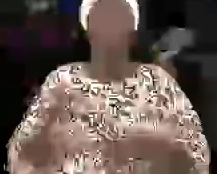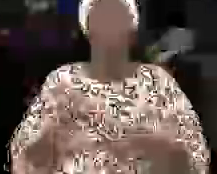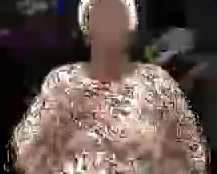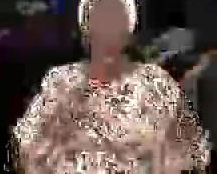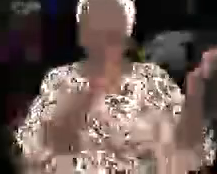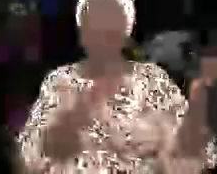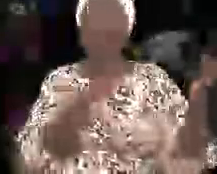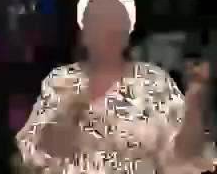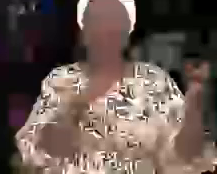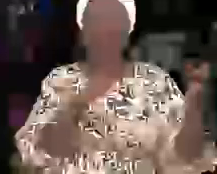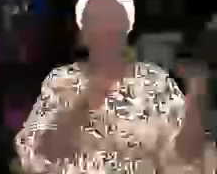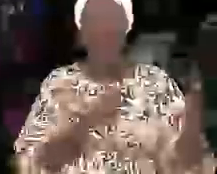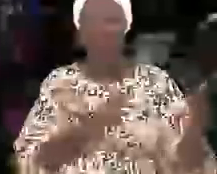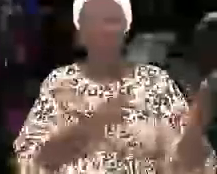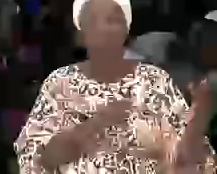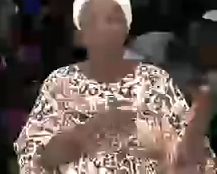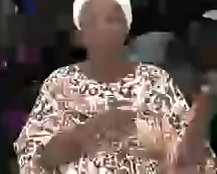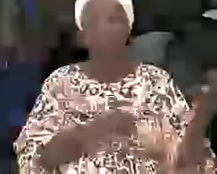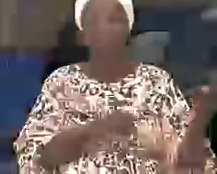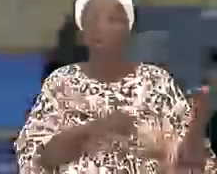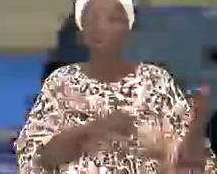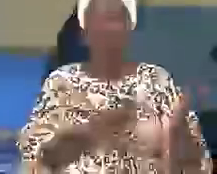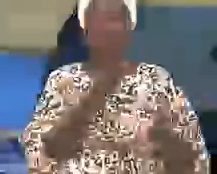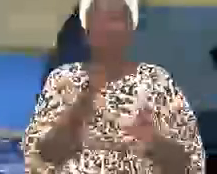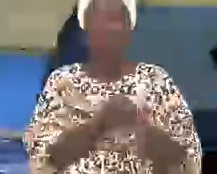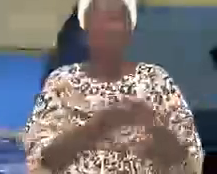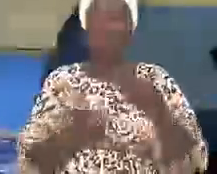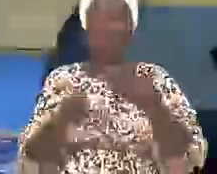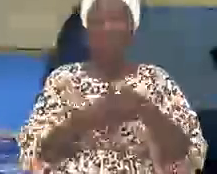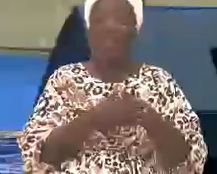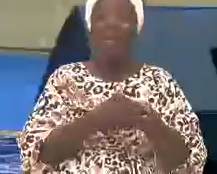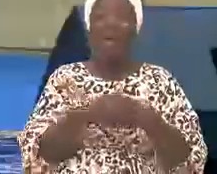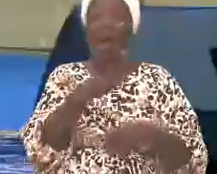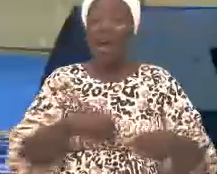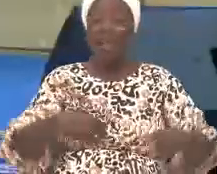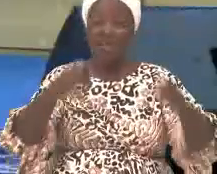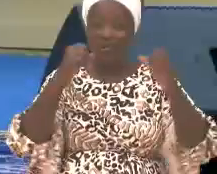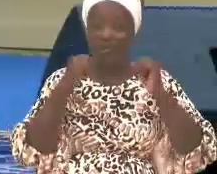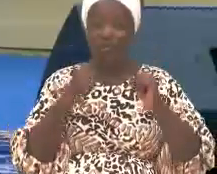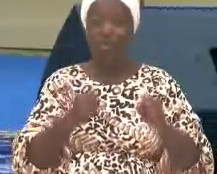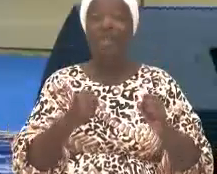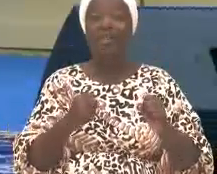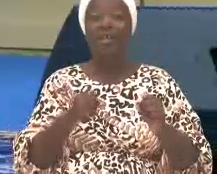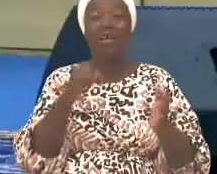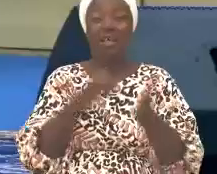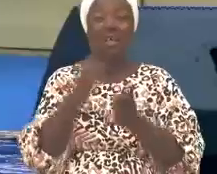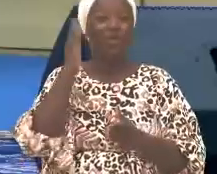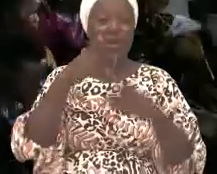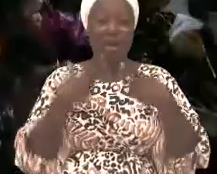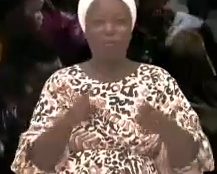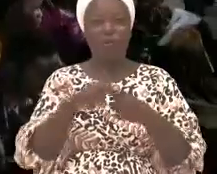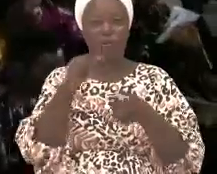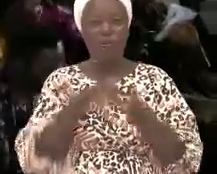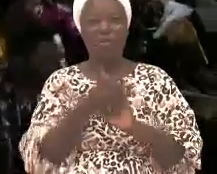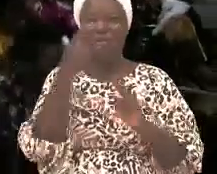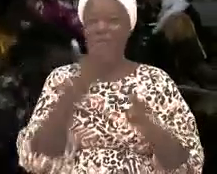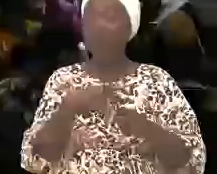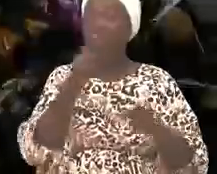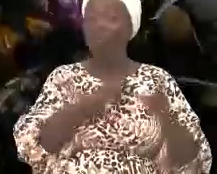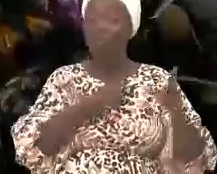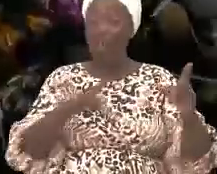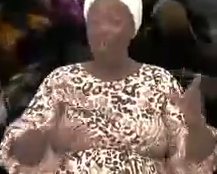Expectation. Recovery and strength, it will happen to you. The Lord is